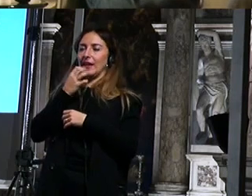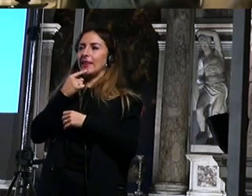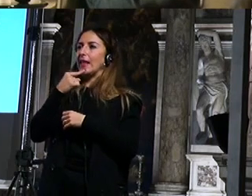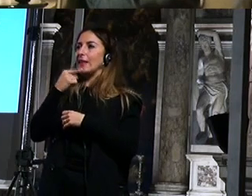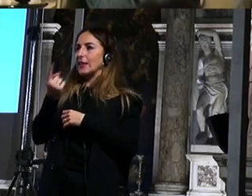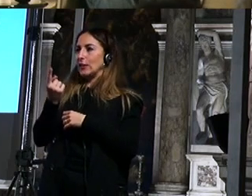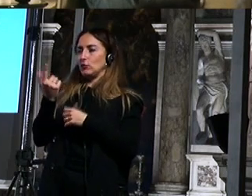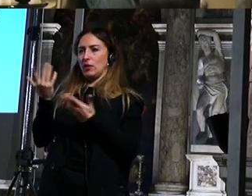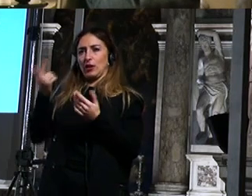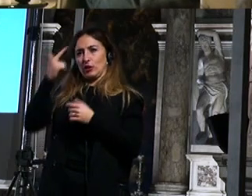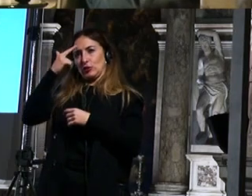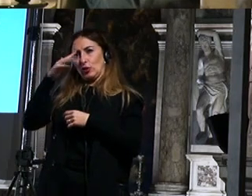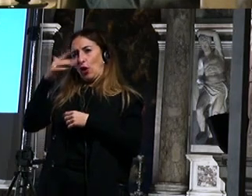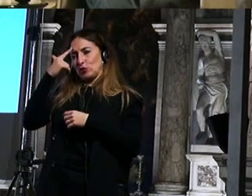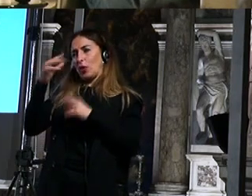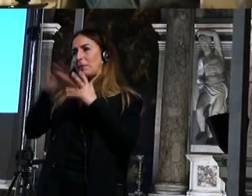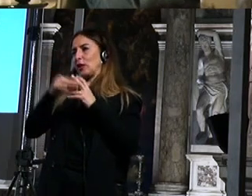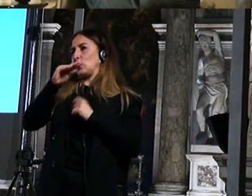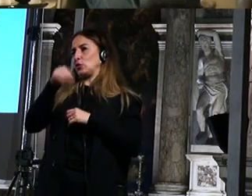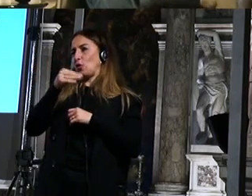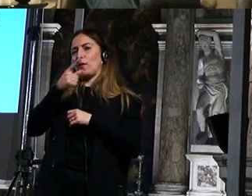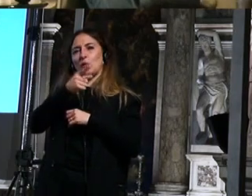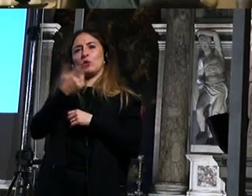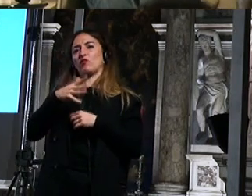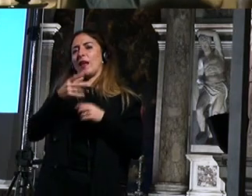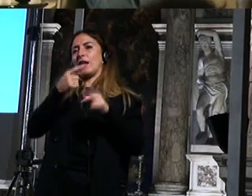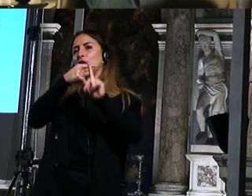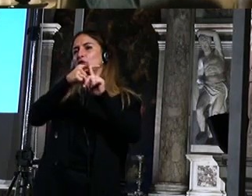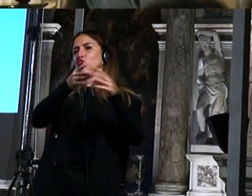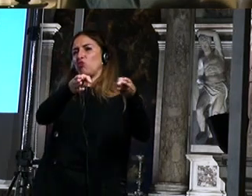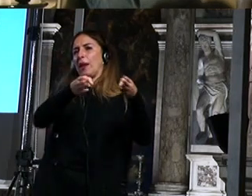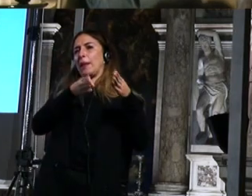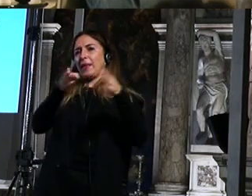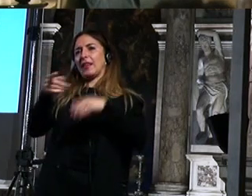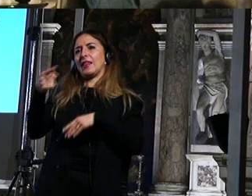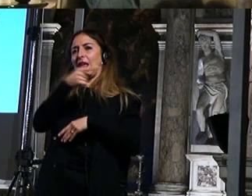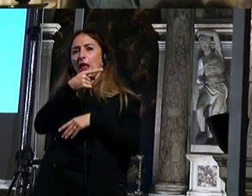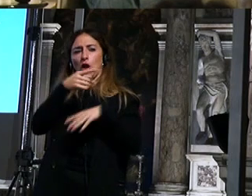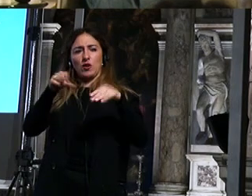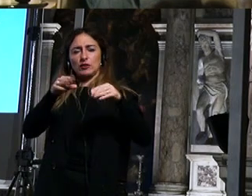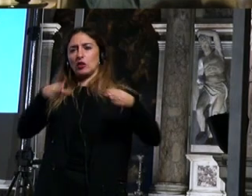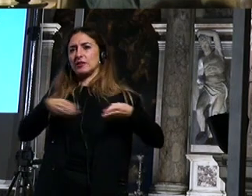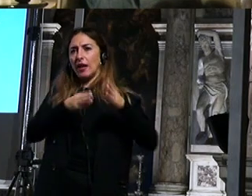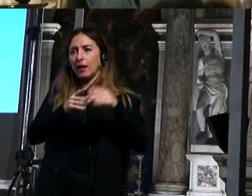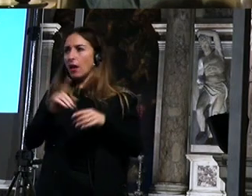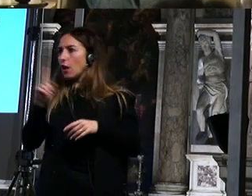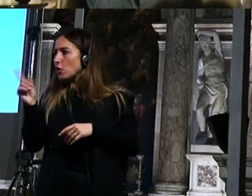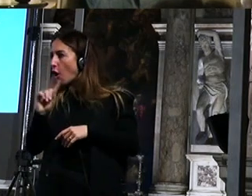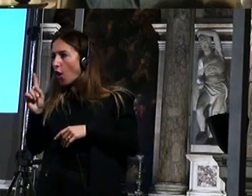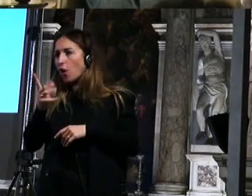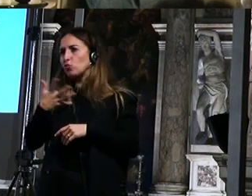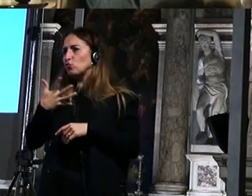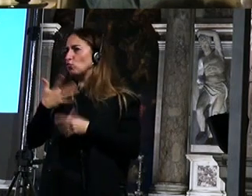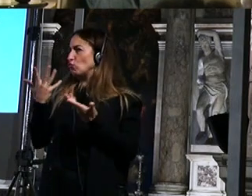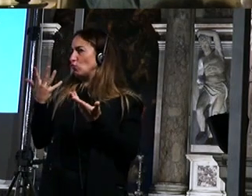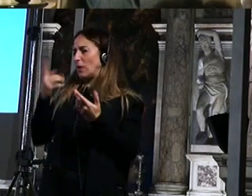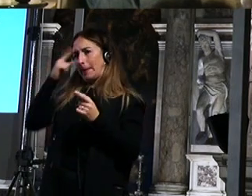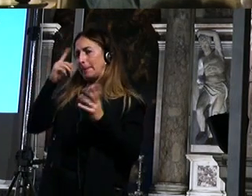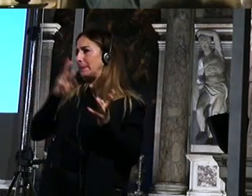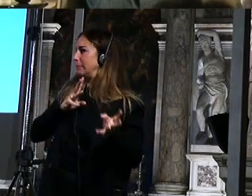in the cemetery, you know, down the street. No, there must be some misunderstanding. And yet, instead of